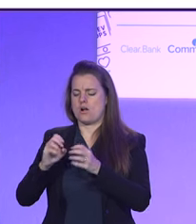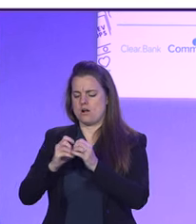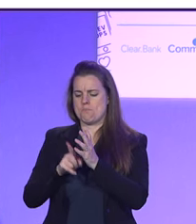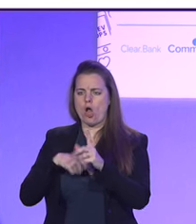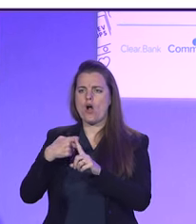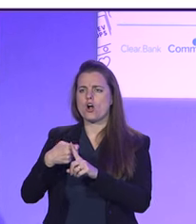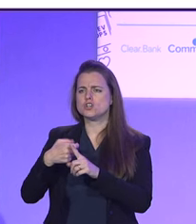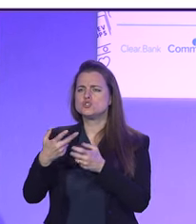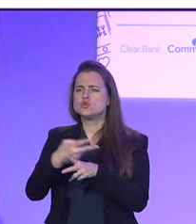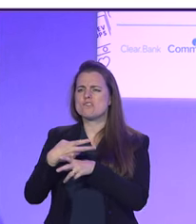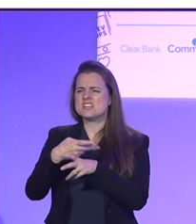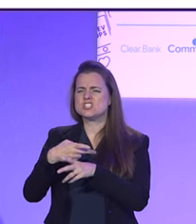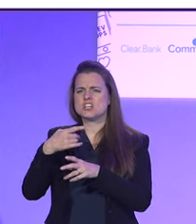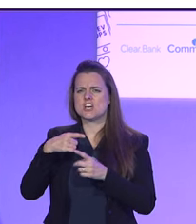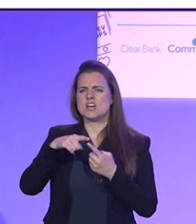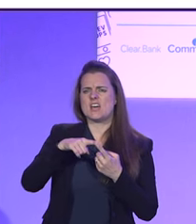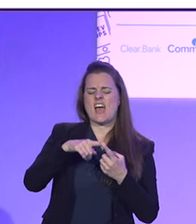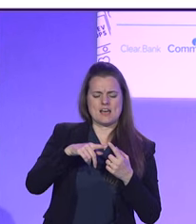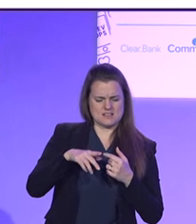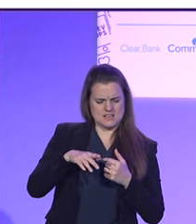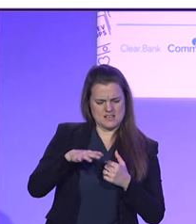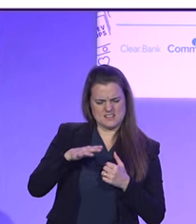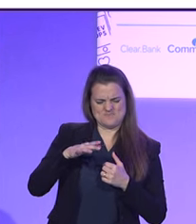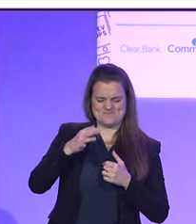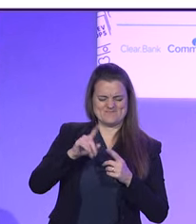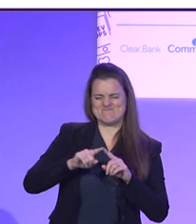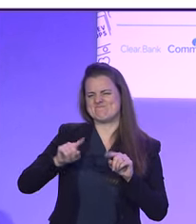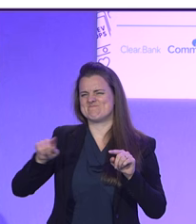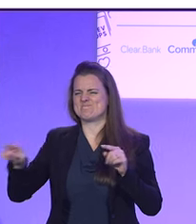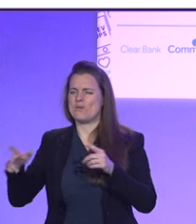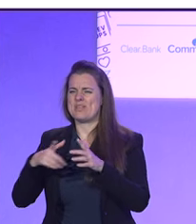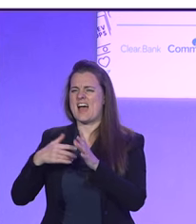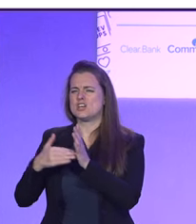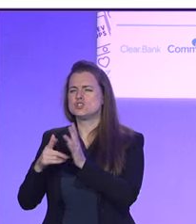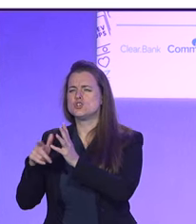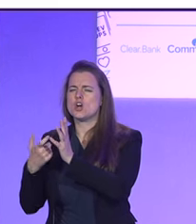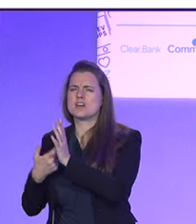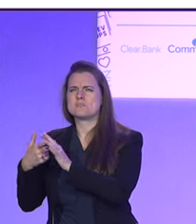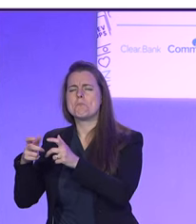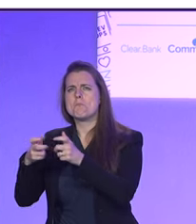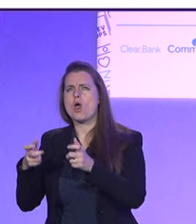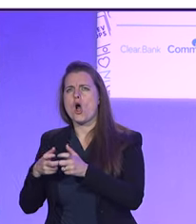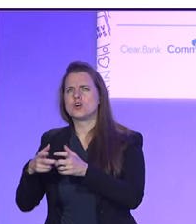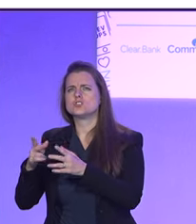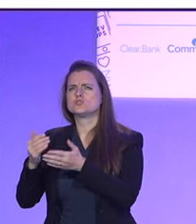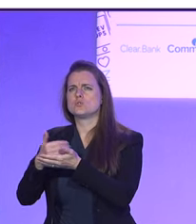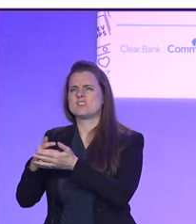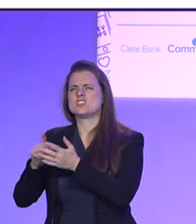think it's called the block storage in Azure and Google storage in GCP. And they